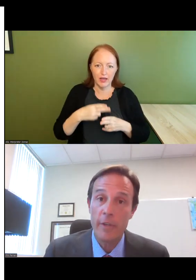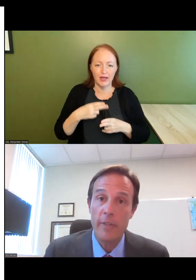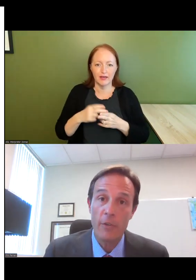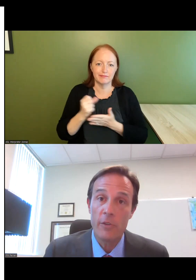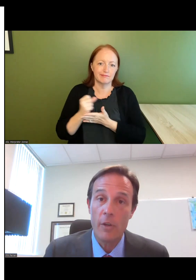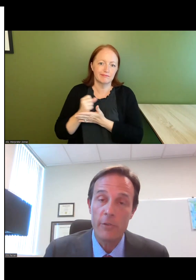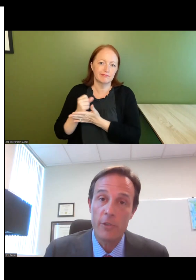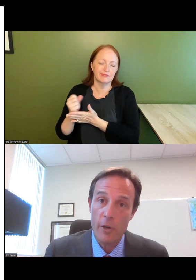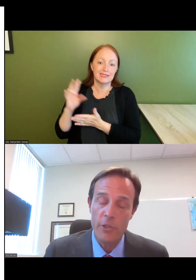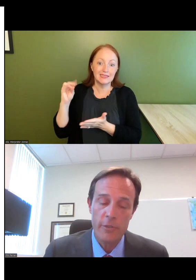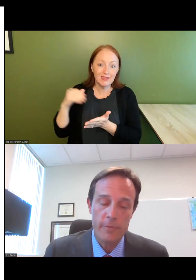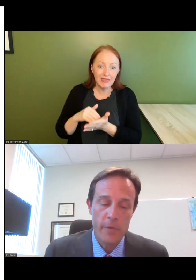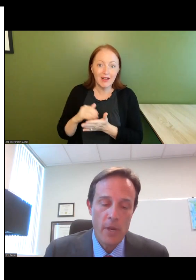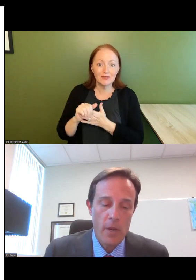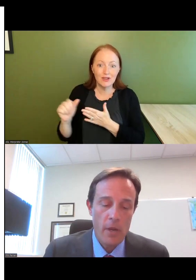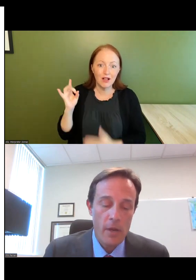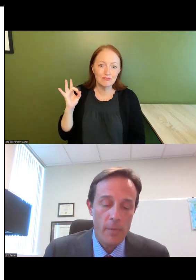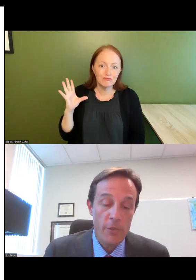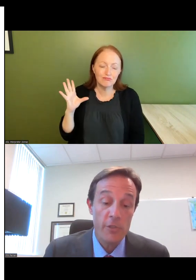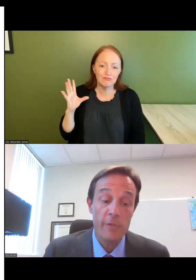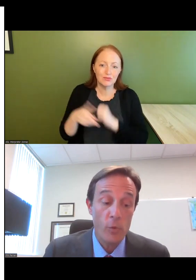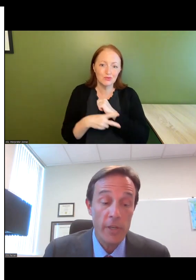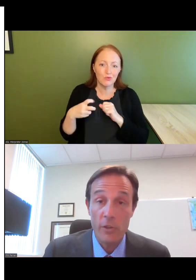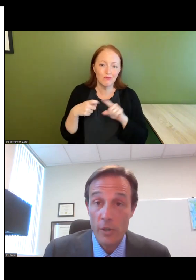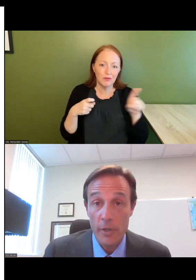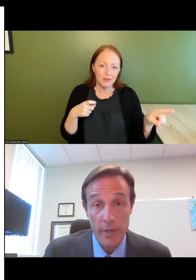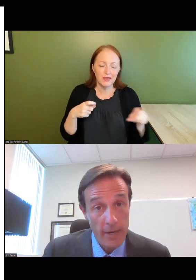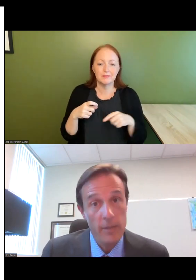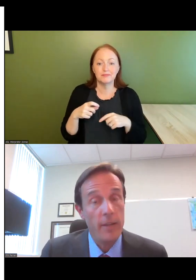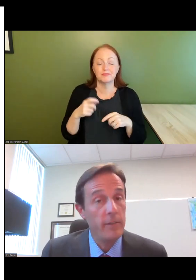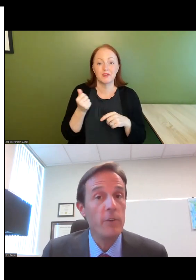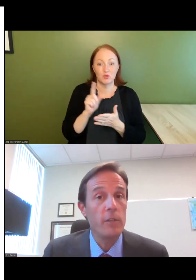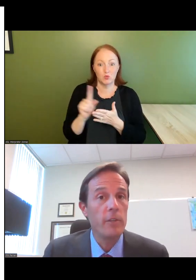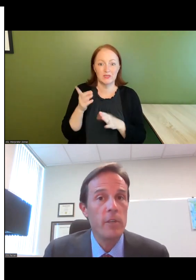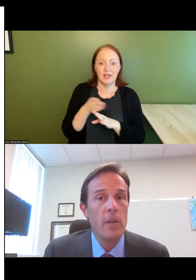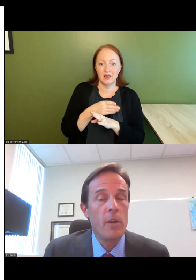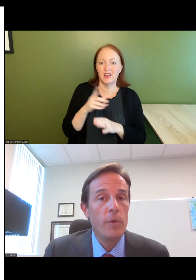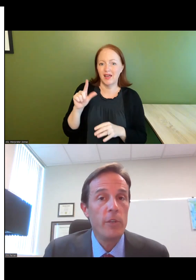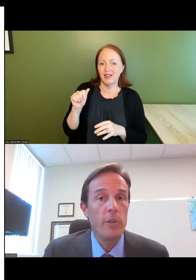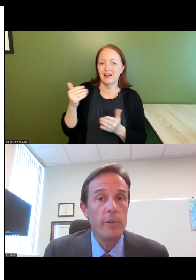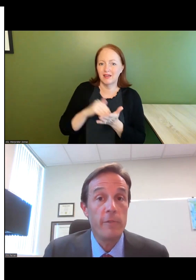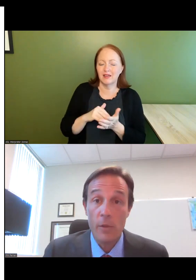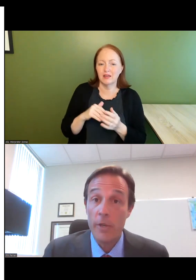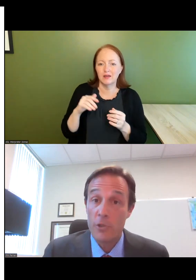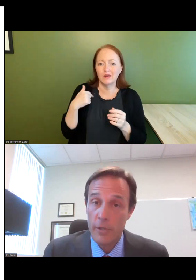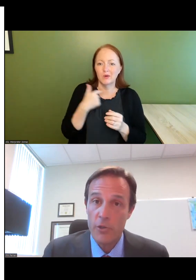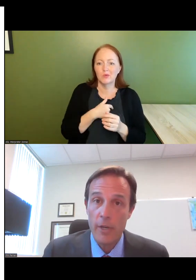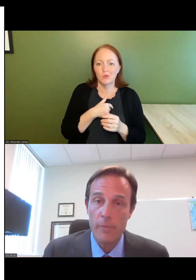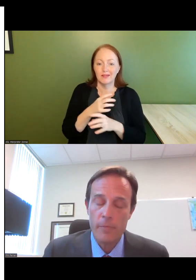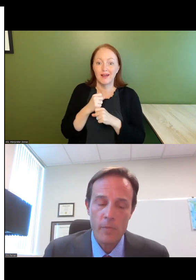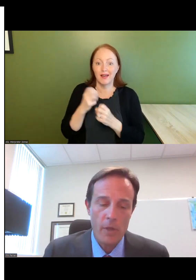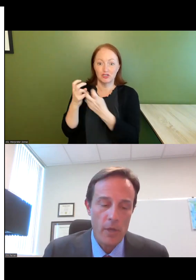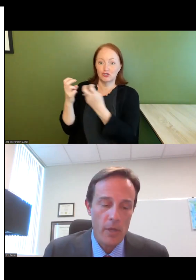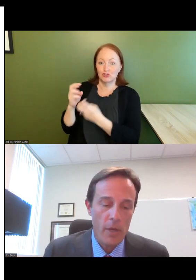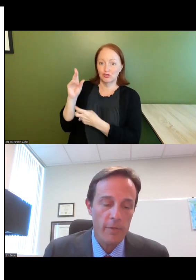over $70,000 in charges. Just a few weeks earlier, again in Los Angeles, we secured, following a jury